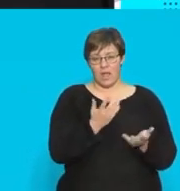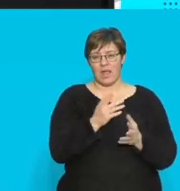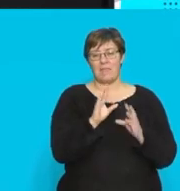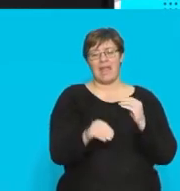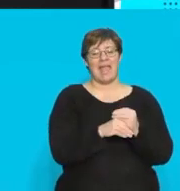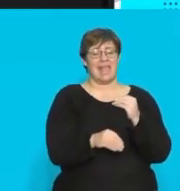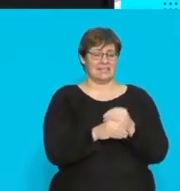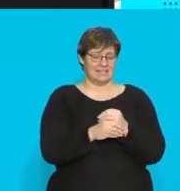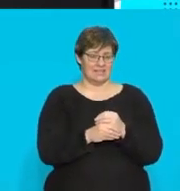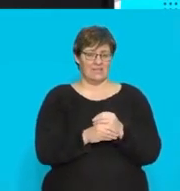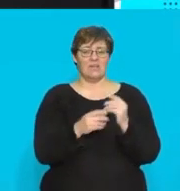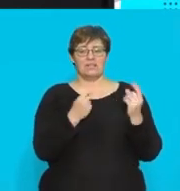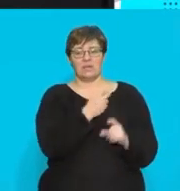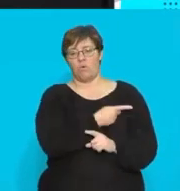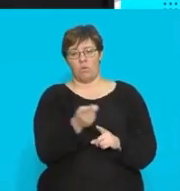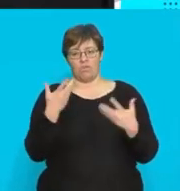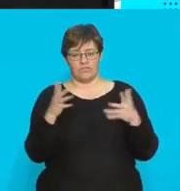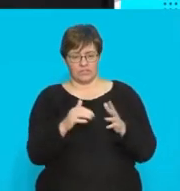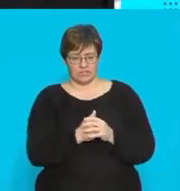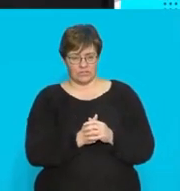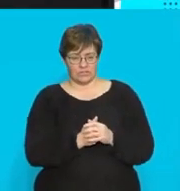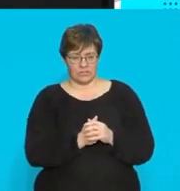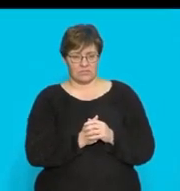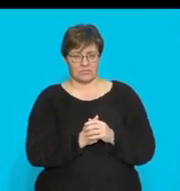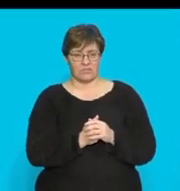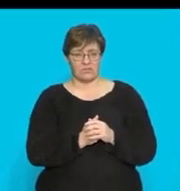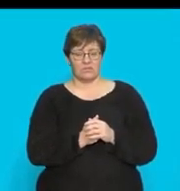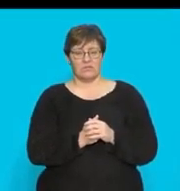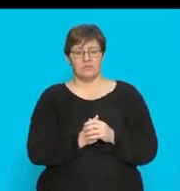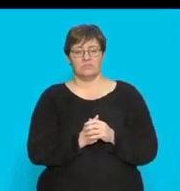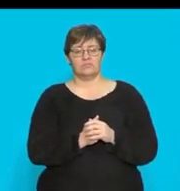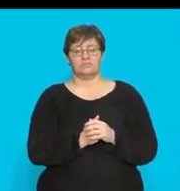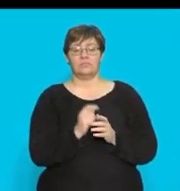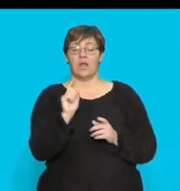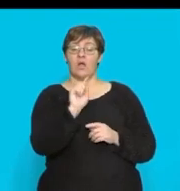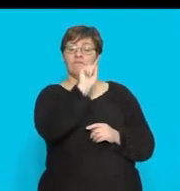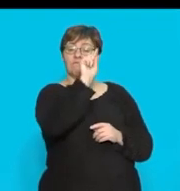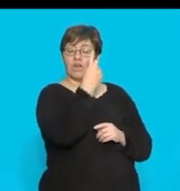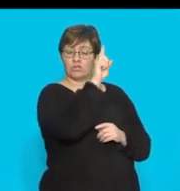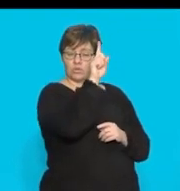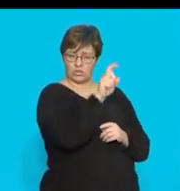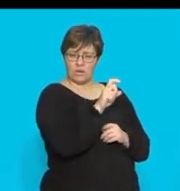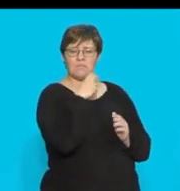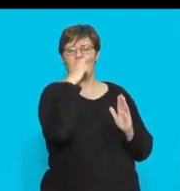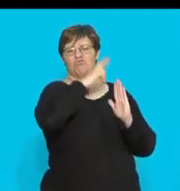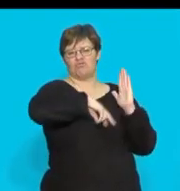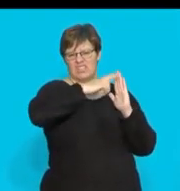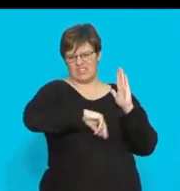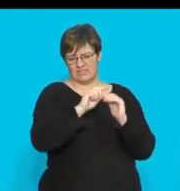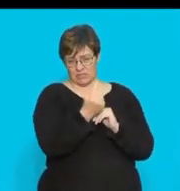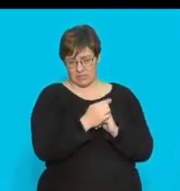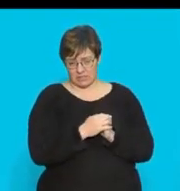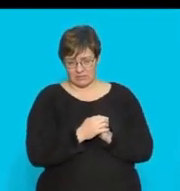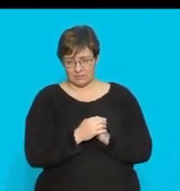said, we could maybe add things when we've done all the sections together. Okay, the first question is a little bit of a